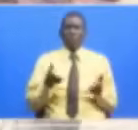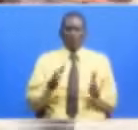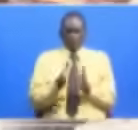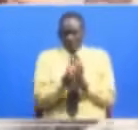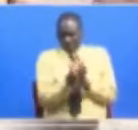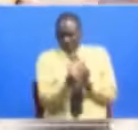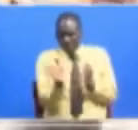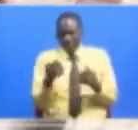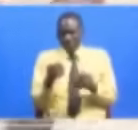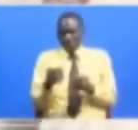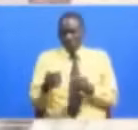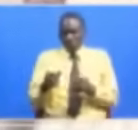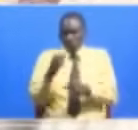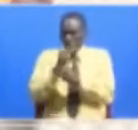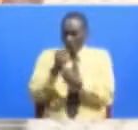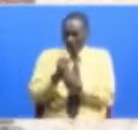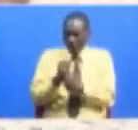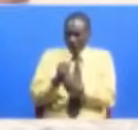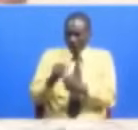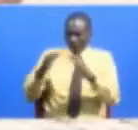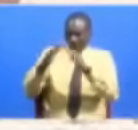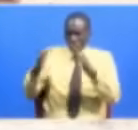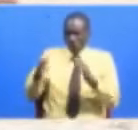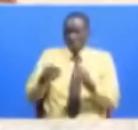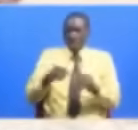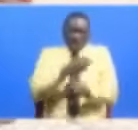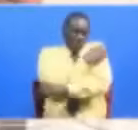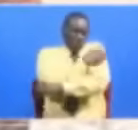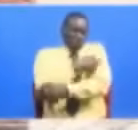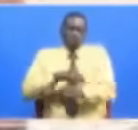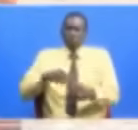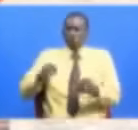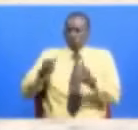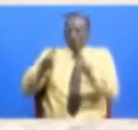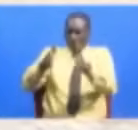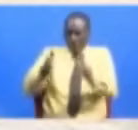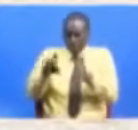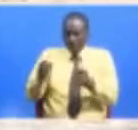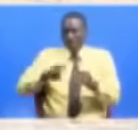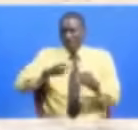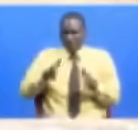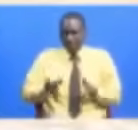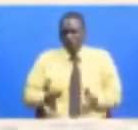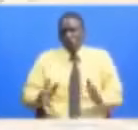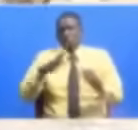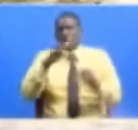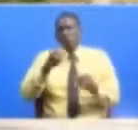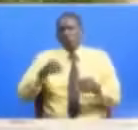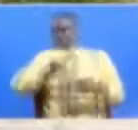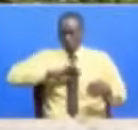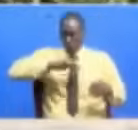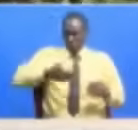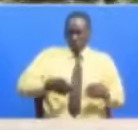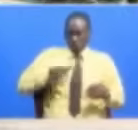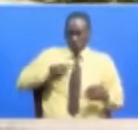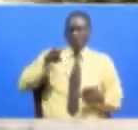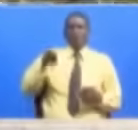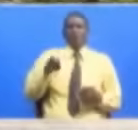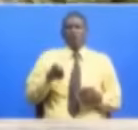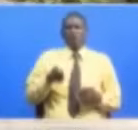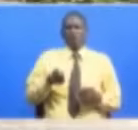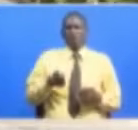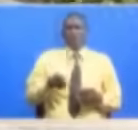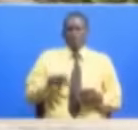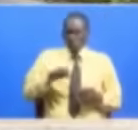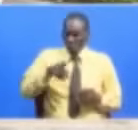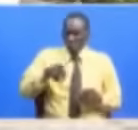It is a junction leading to the staff quarters and the hospital morgue on one side and the other heading to the maternity wing. He is said to